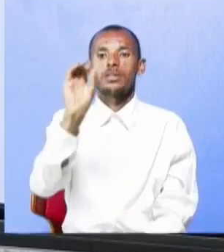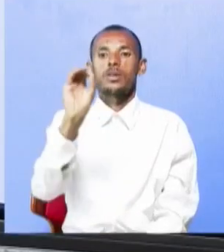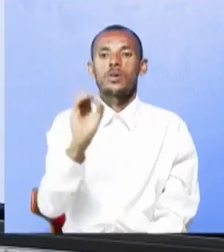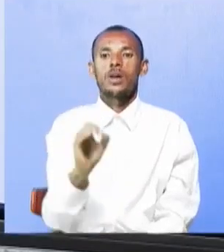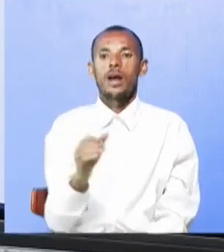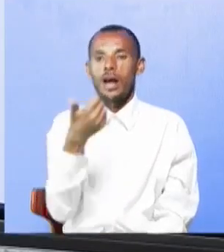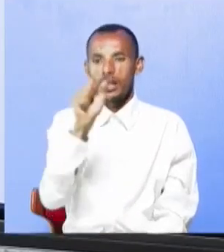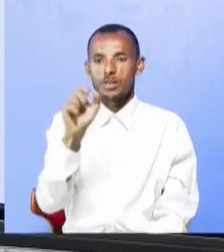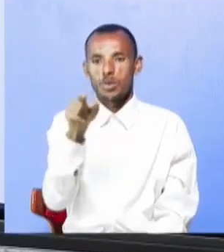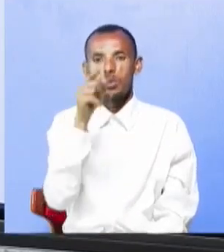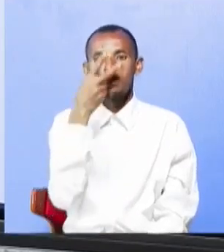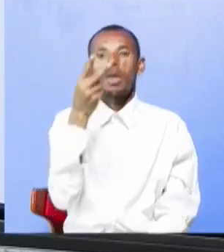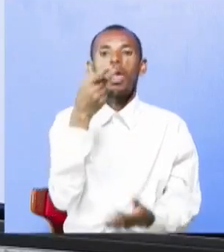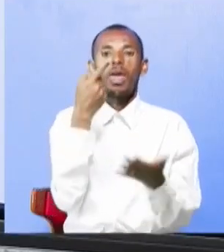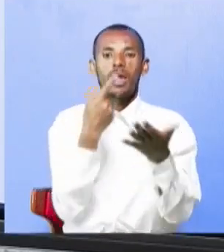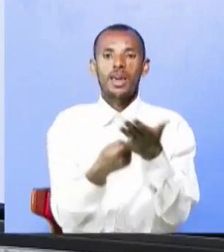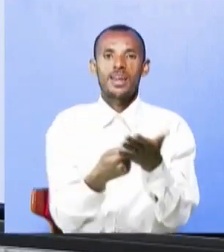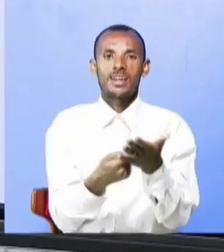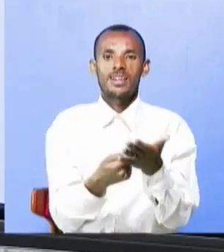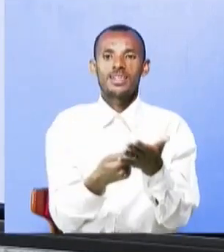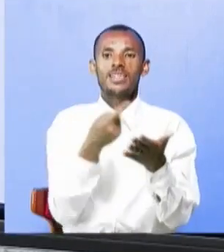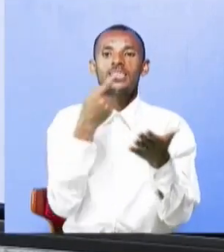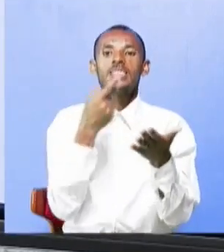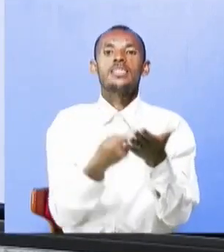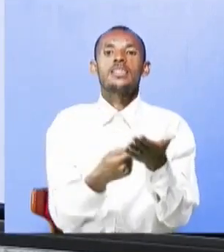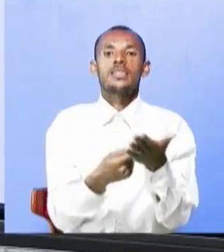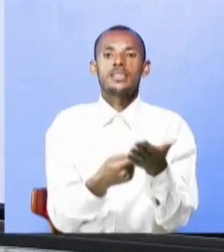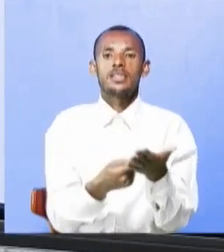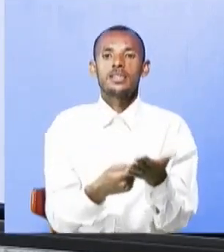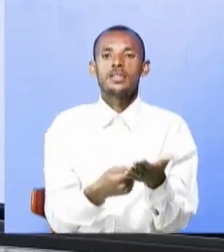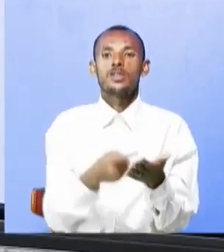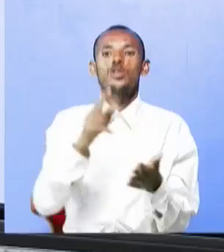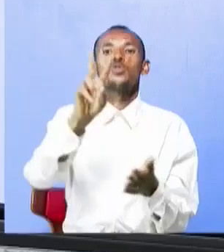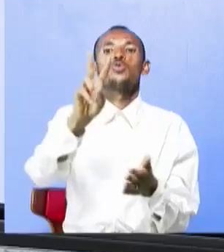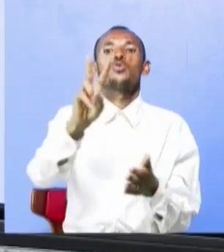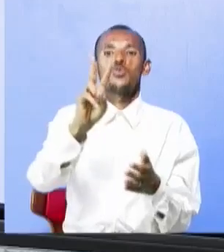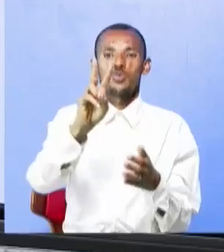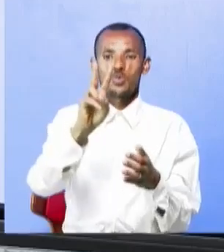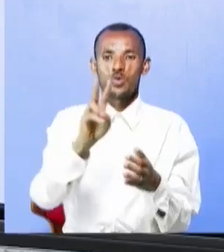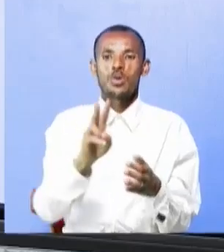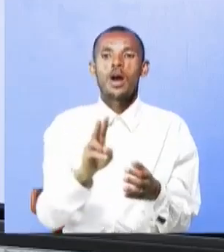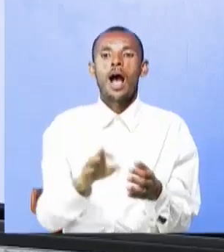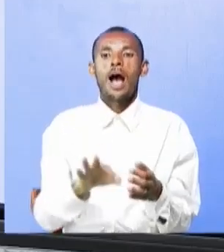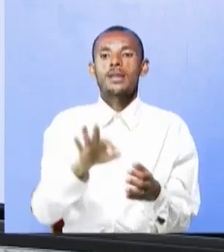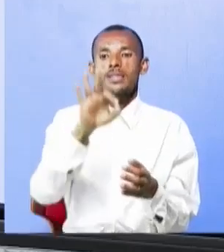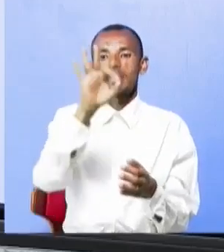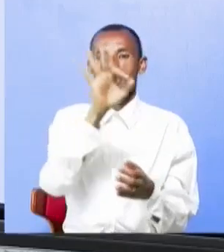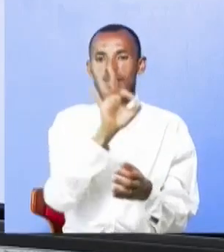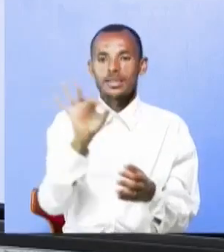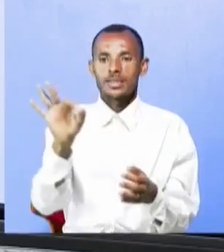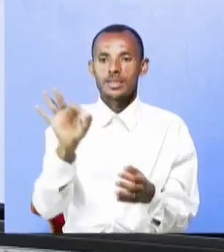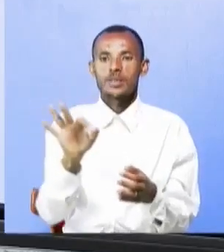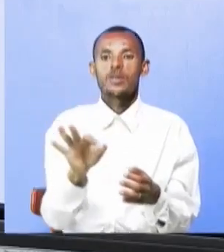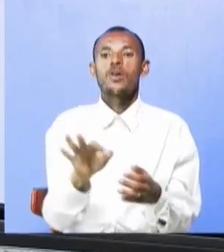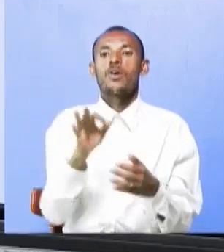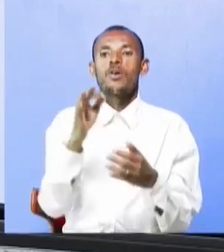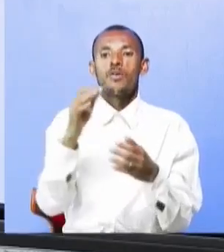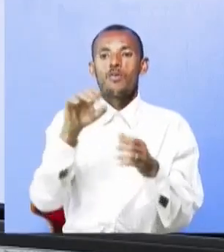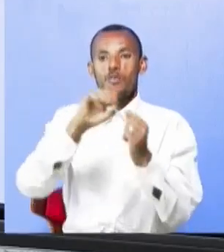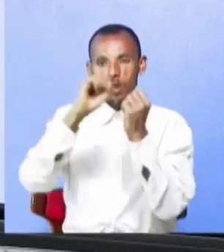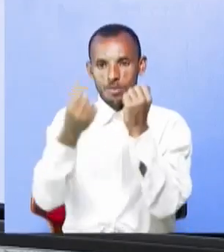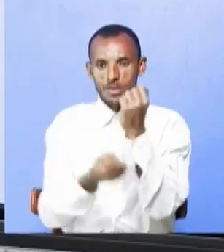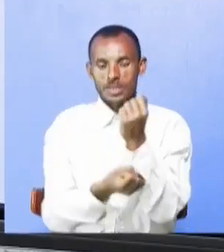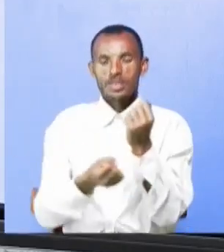can see here, these 2 axes forms 4 different